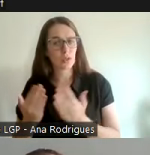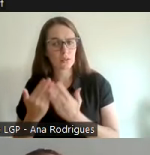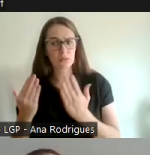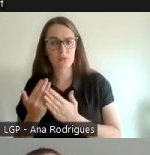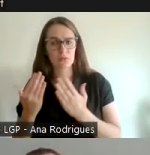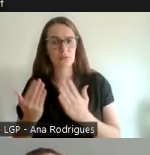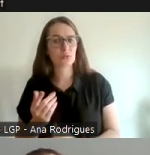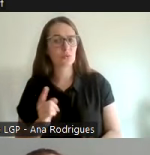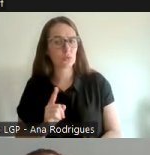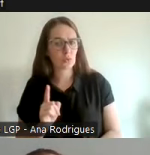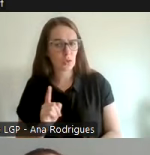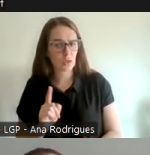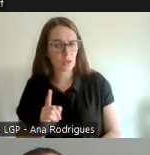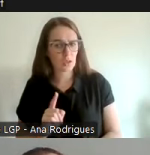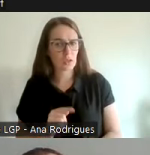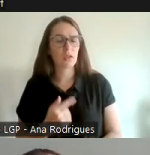students,